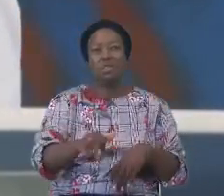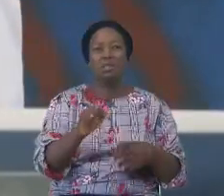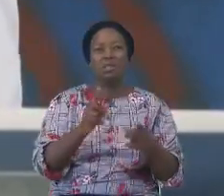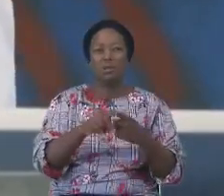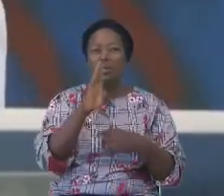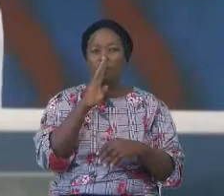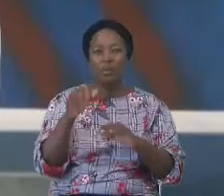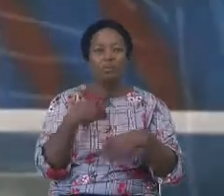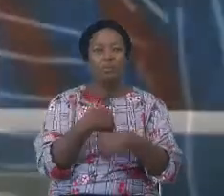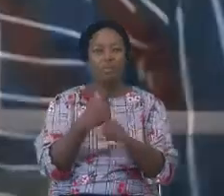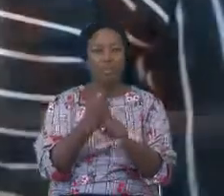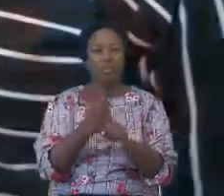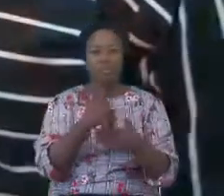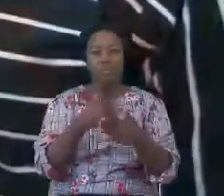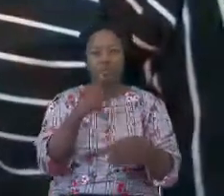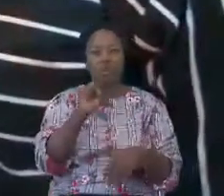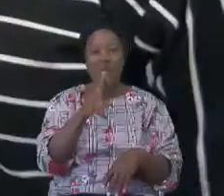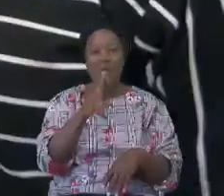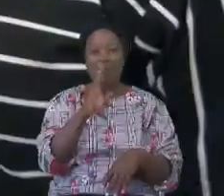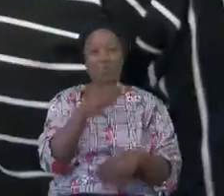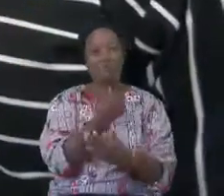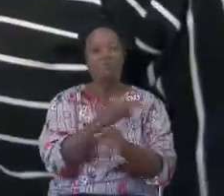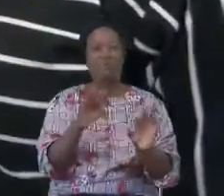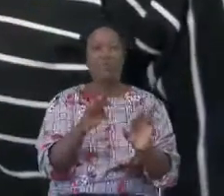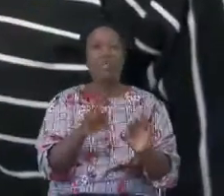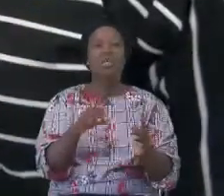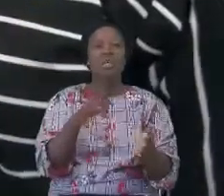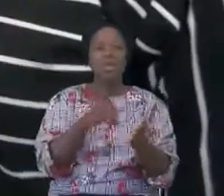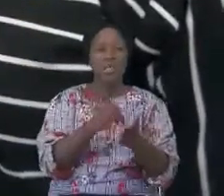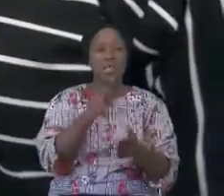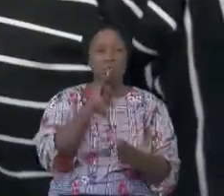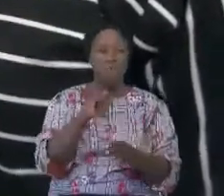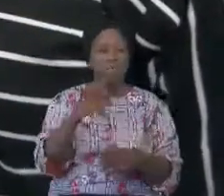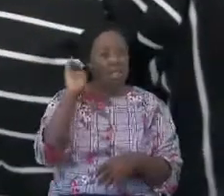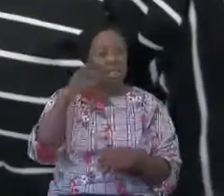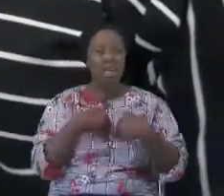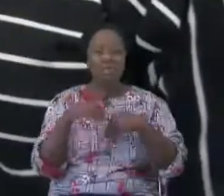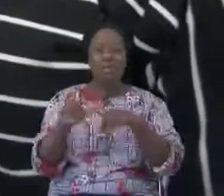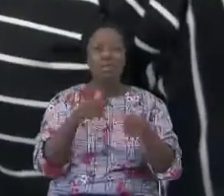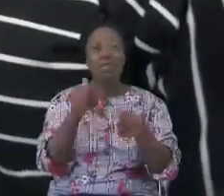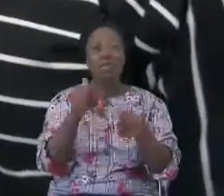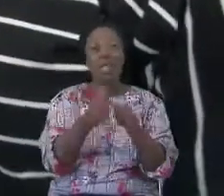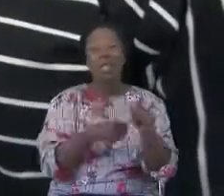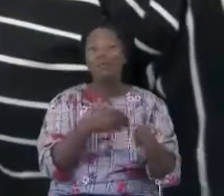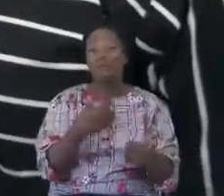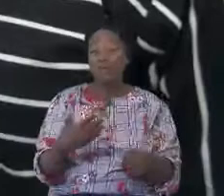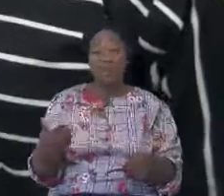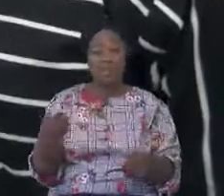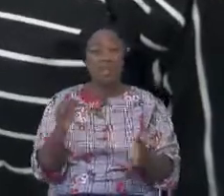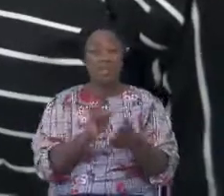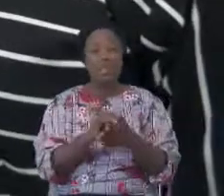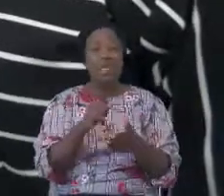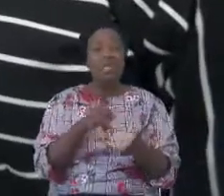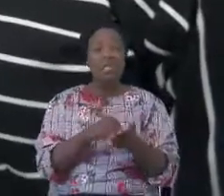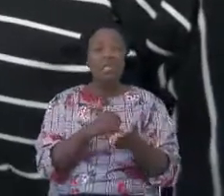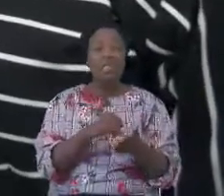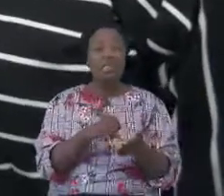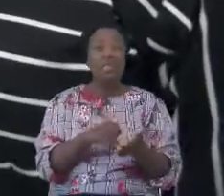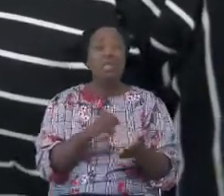other sacrifice still to be made before you can be free. It's